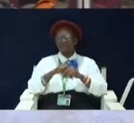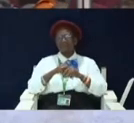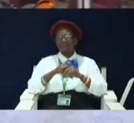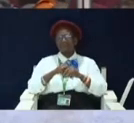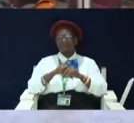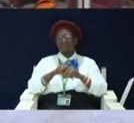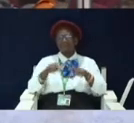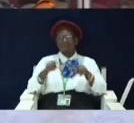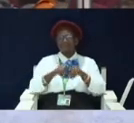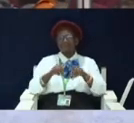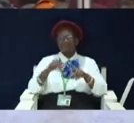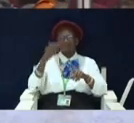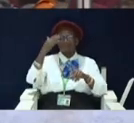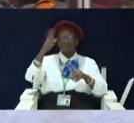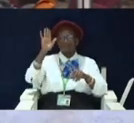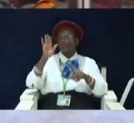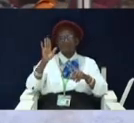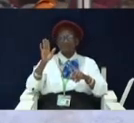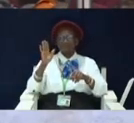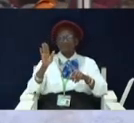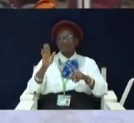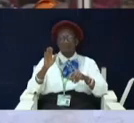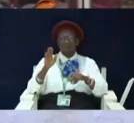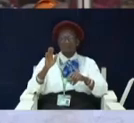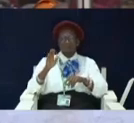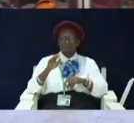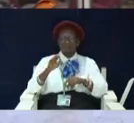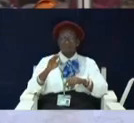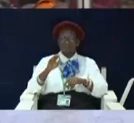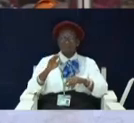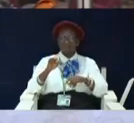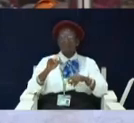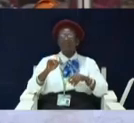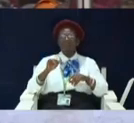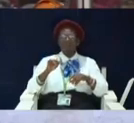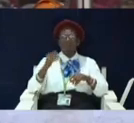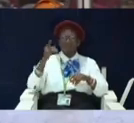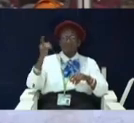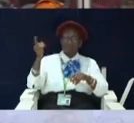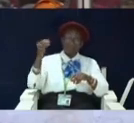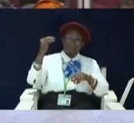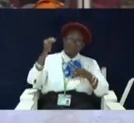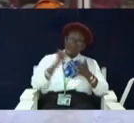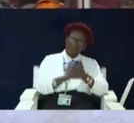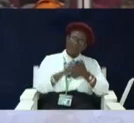So I don't know about you, but I need physical